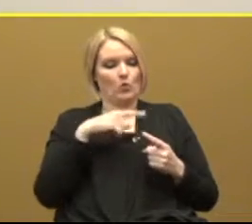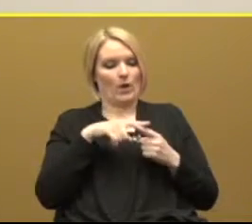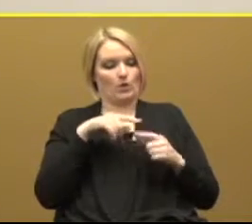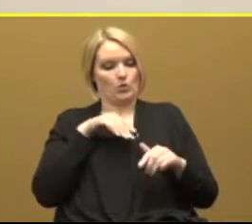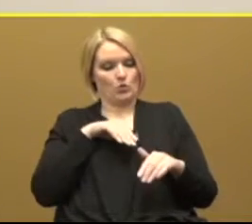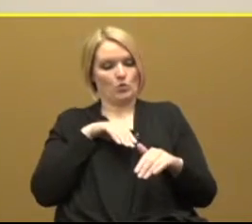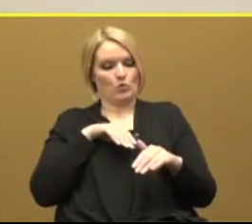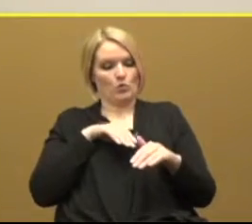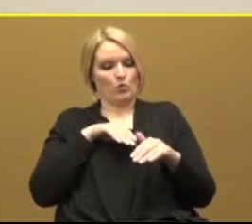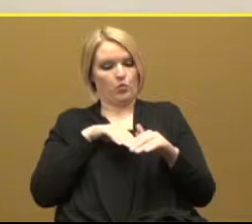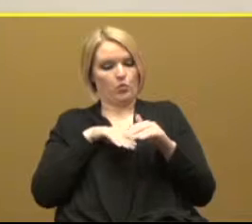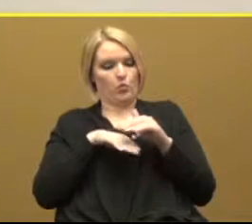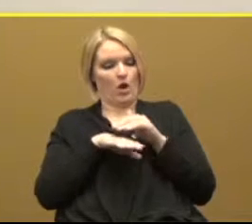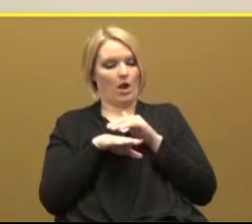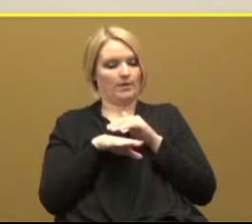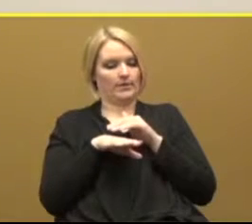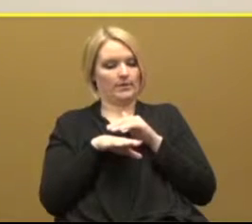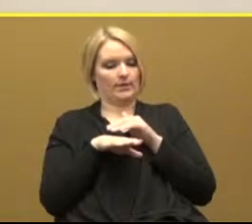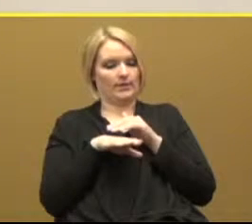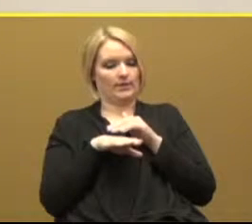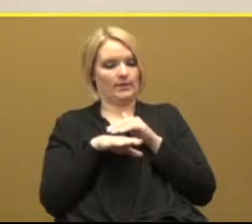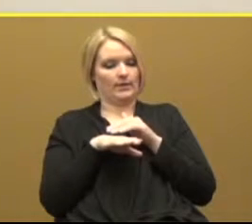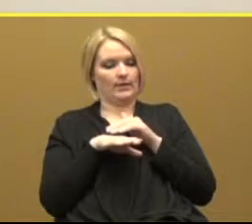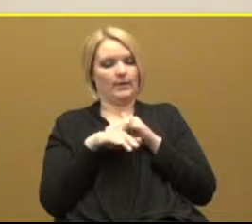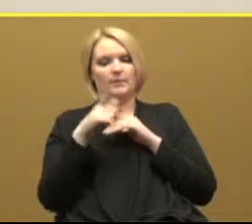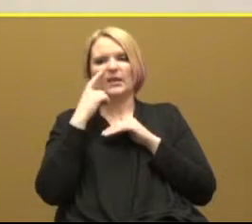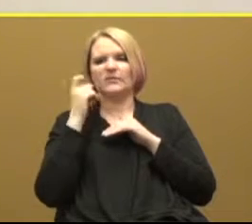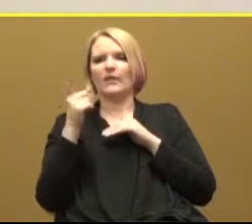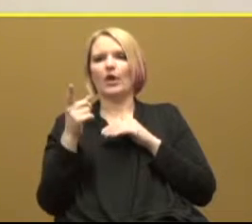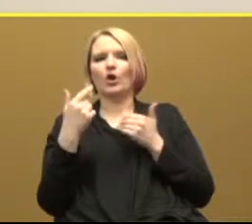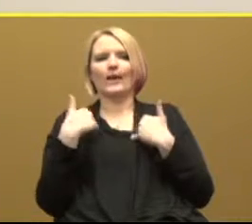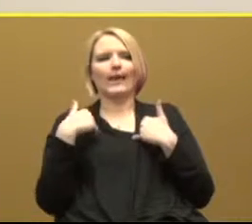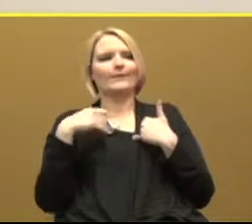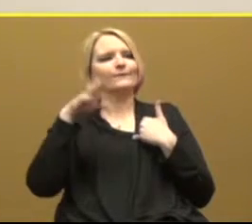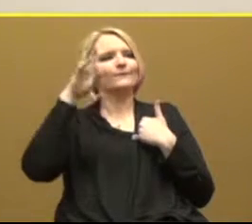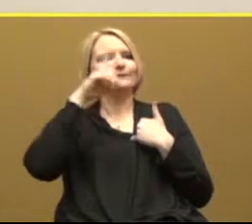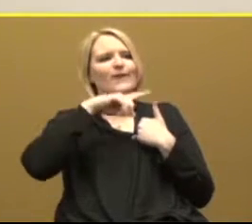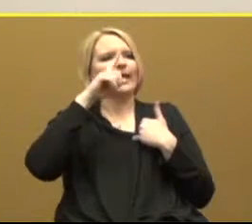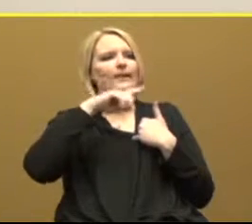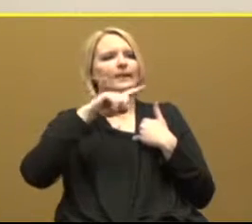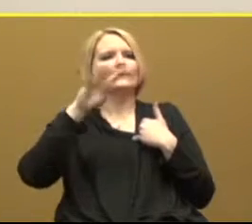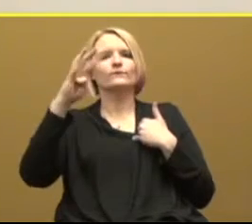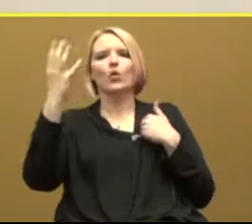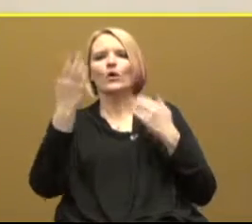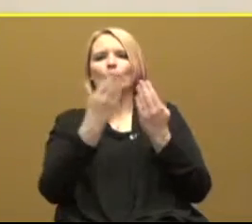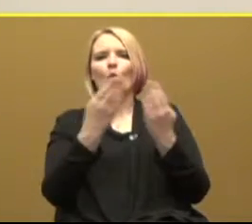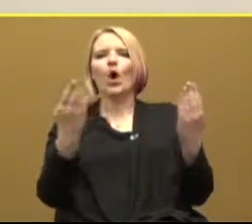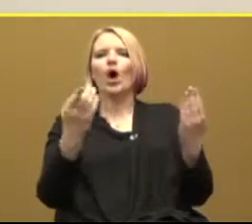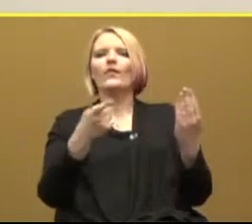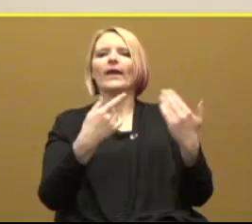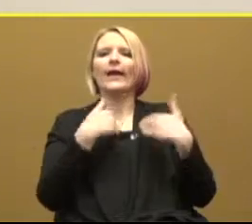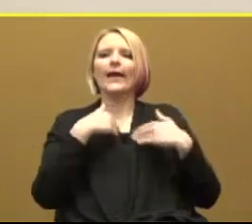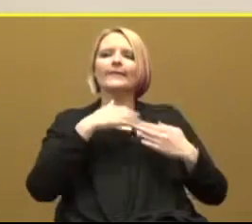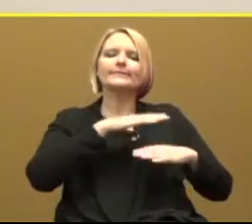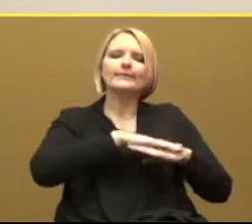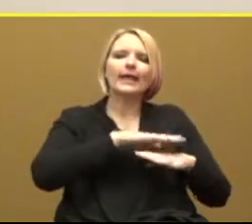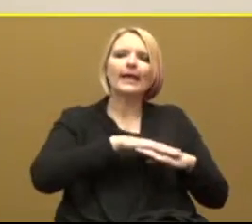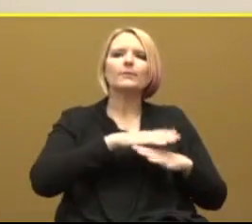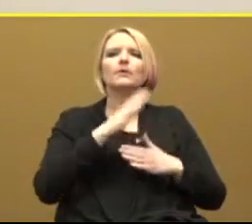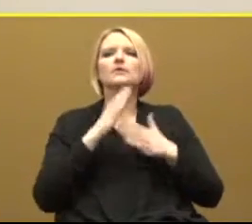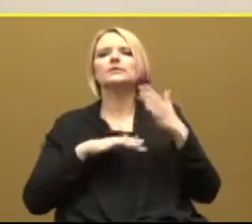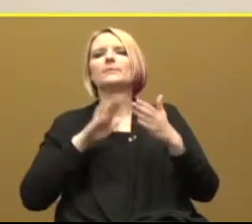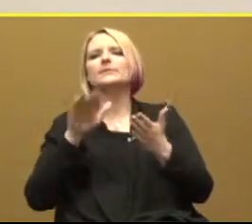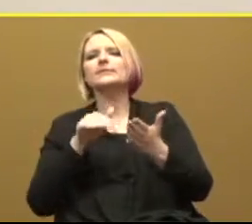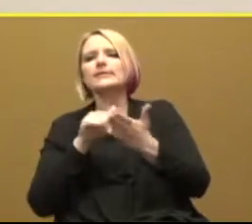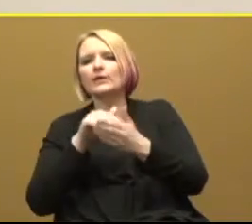it into this, past the built fake 4th wall, There was a table and some center